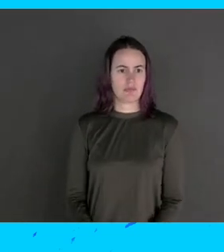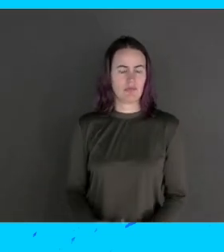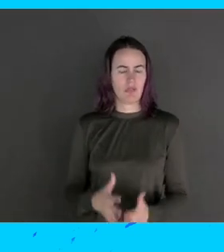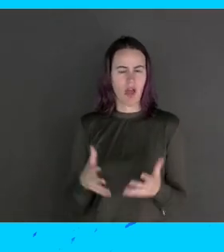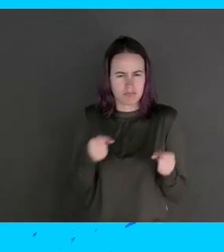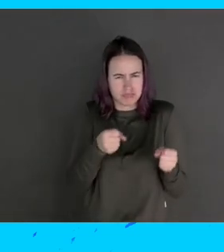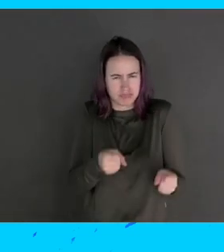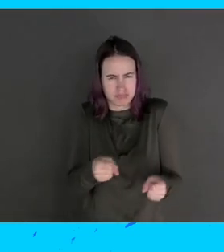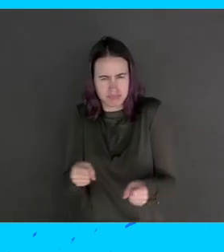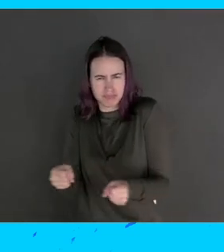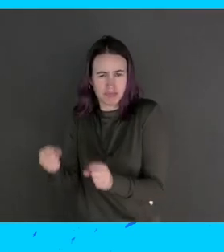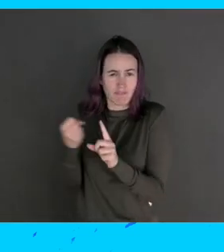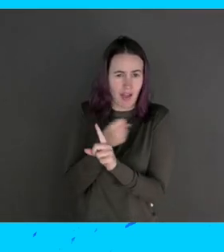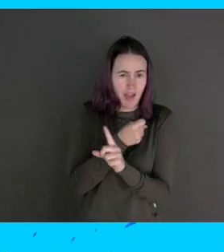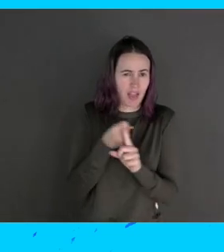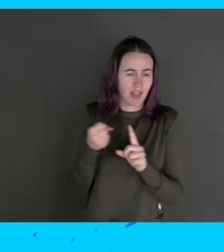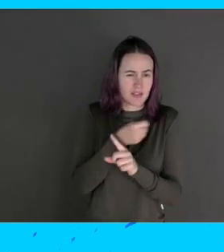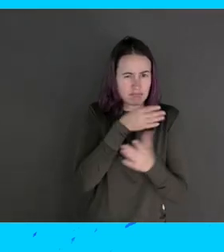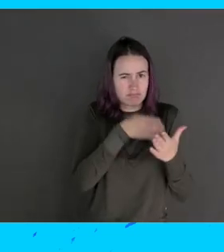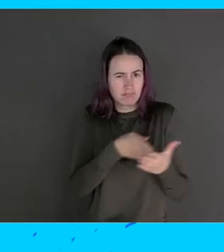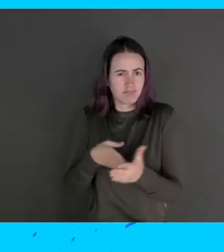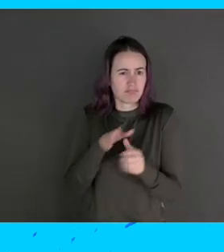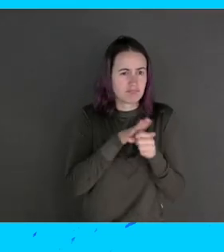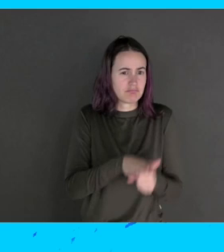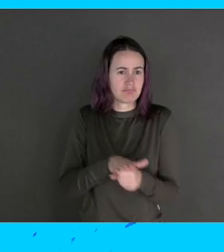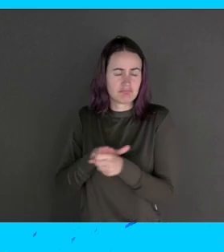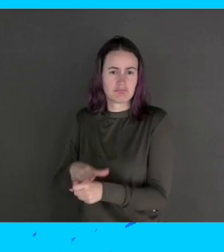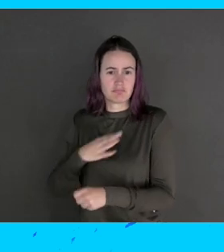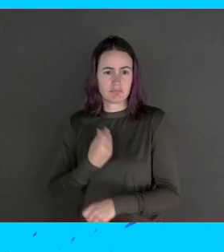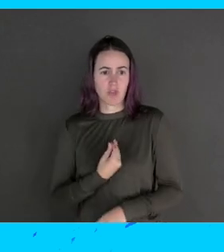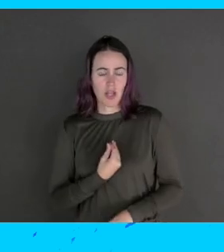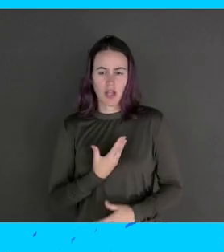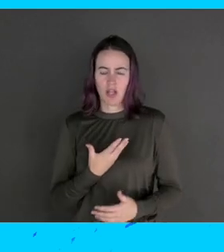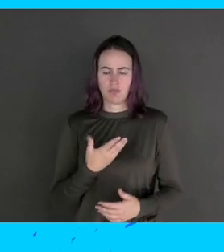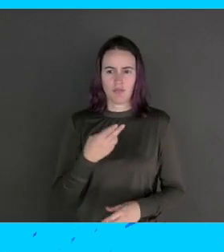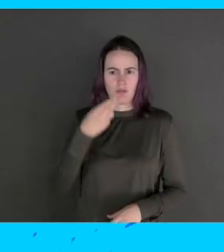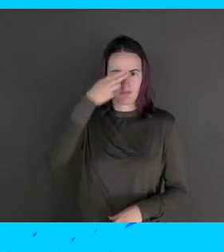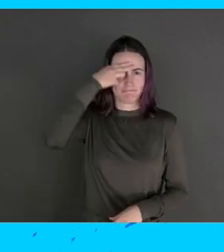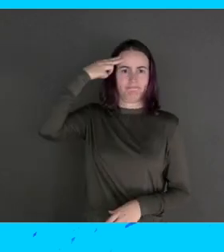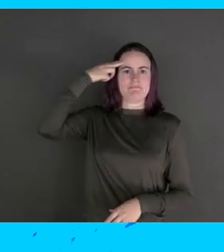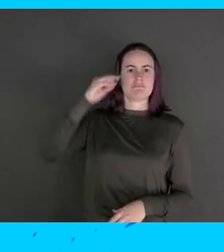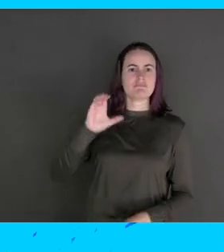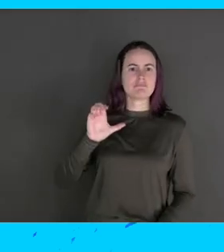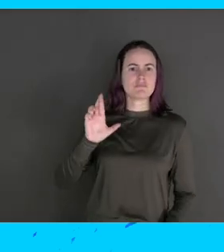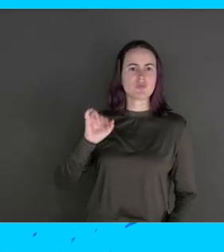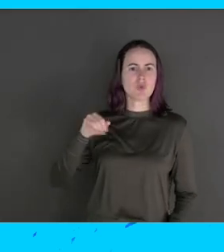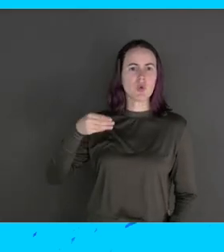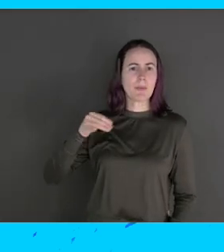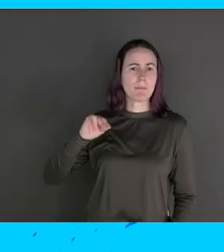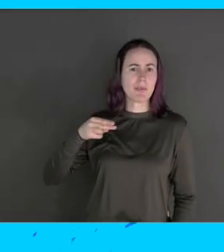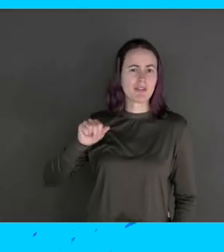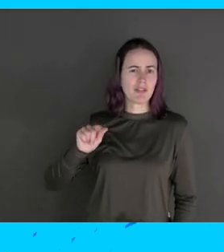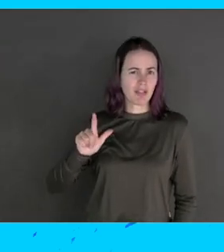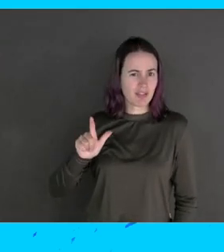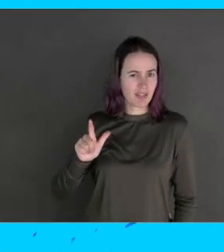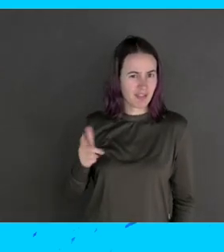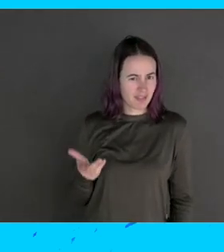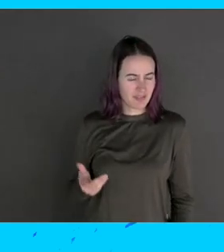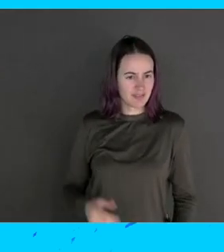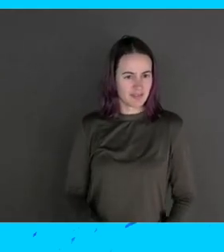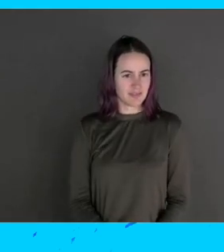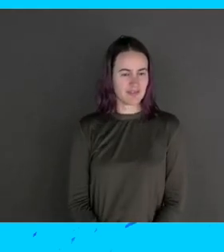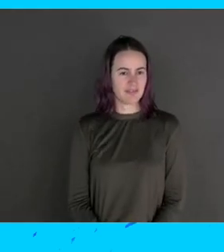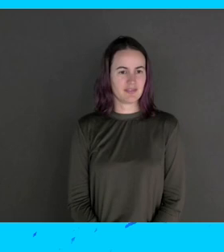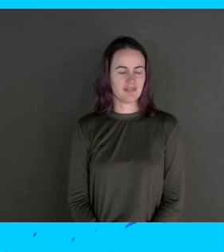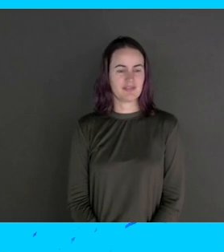us shared, and then this, are we criminal, are we not criminal? Almost all of you shared in this session something or the other about